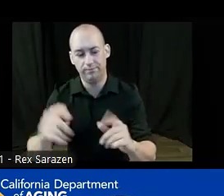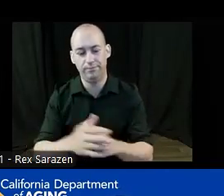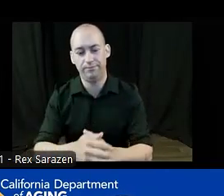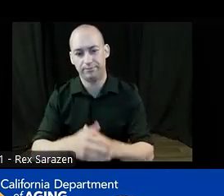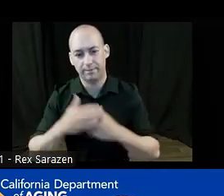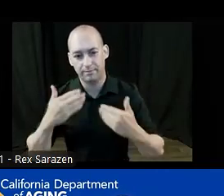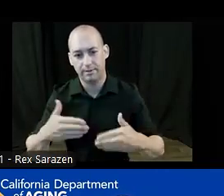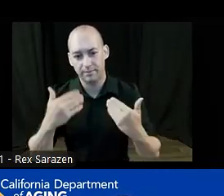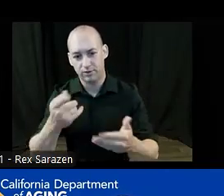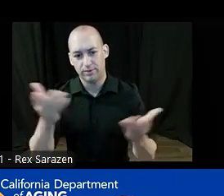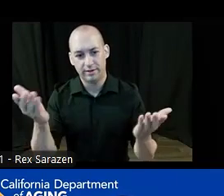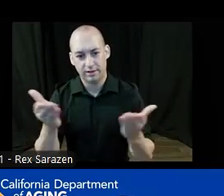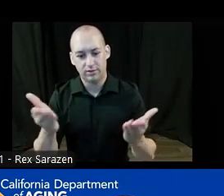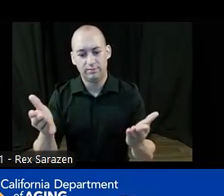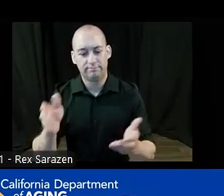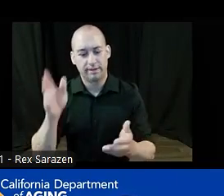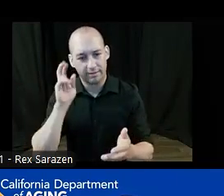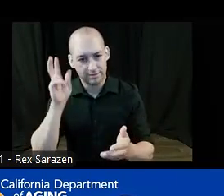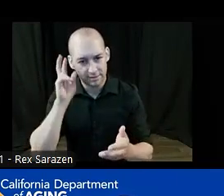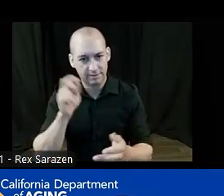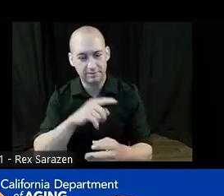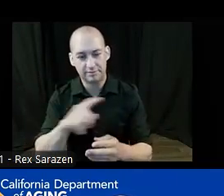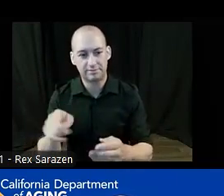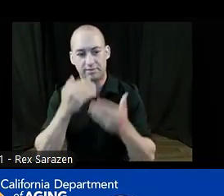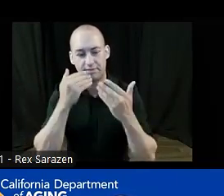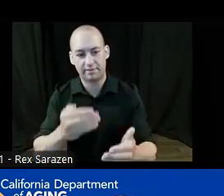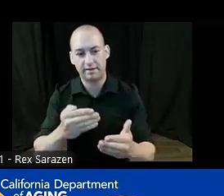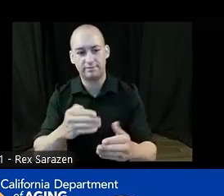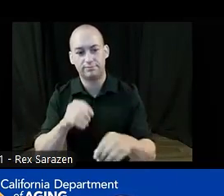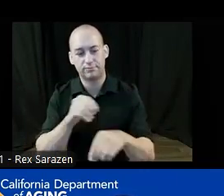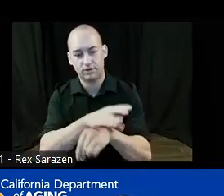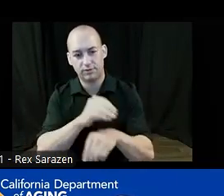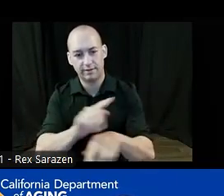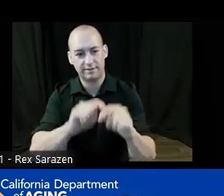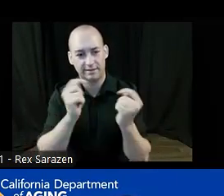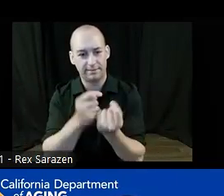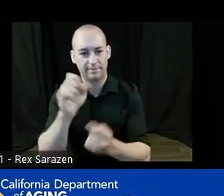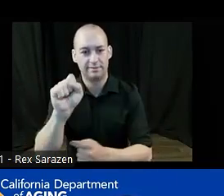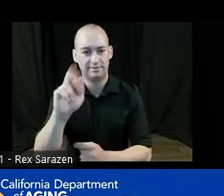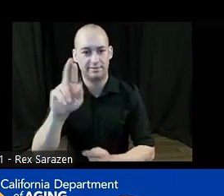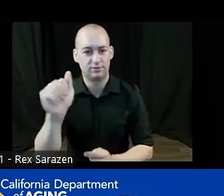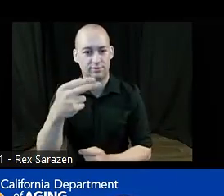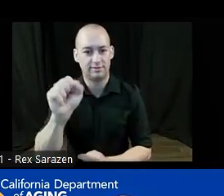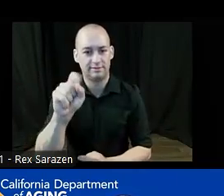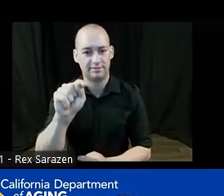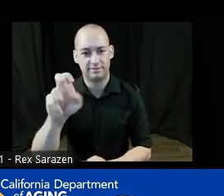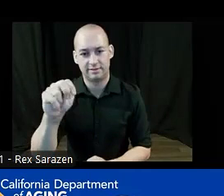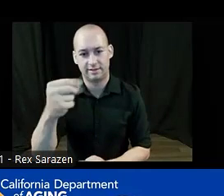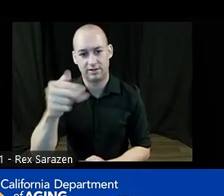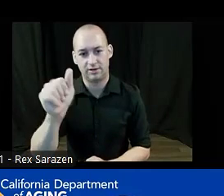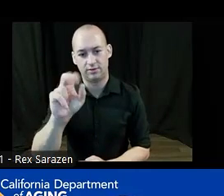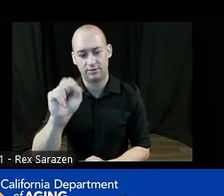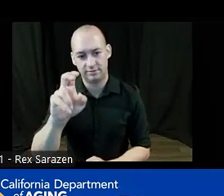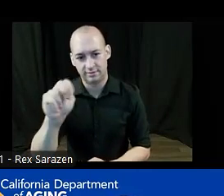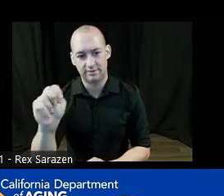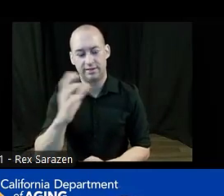in, and I really just want to thank our consulting team, Sarah Steenhausen and her staff team at CDA, our partners at